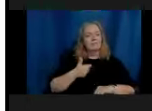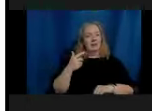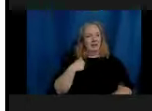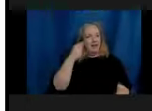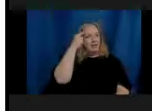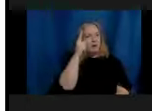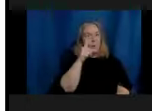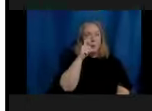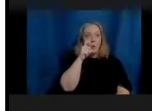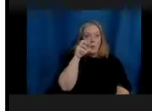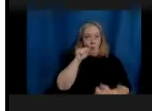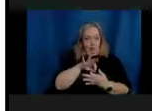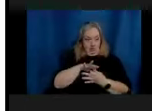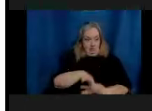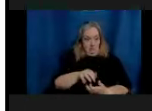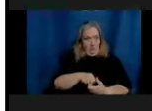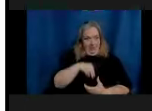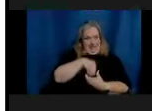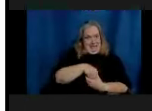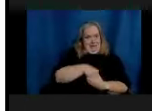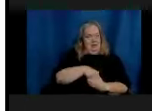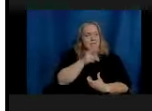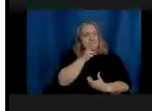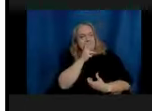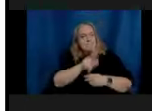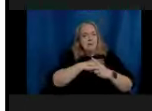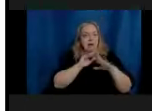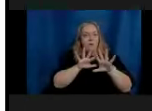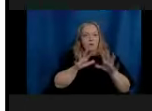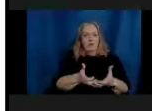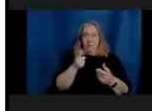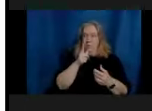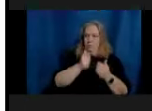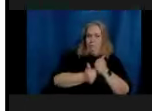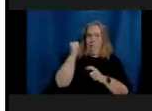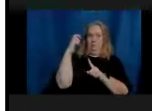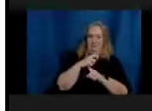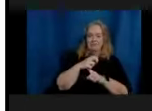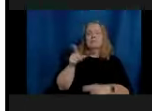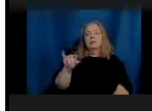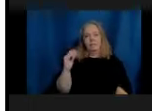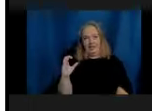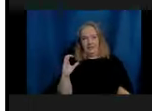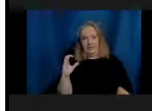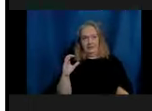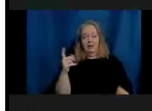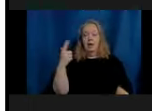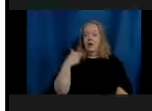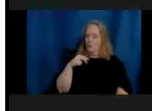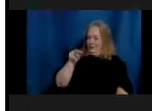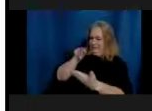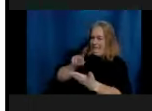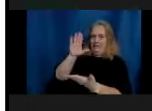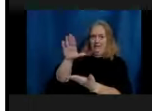an interior world more than James Castle? And there's something about his work where when we see his work, we understand that there's this